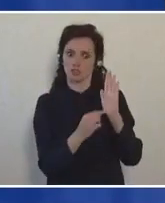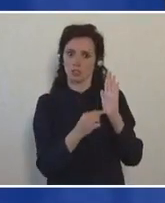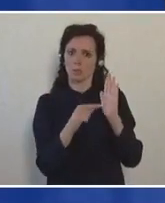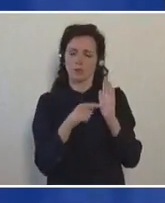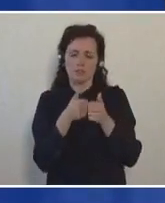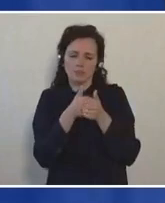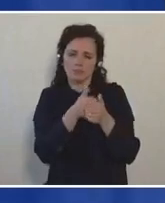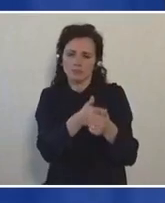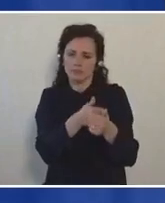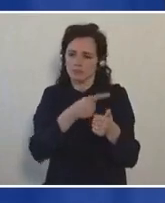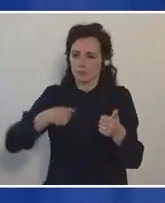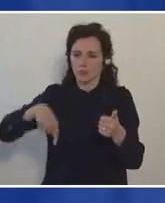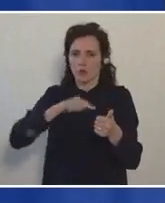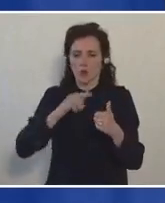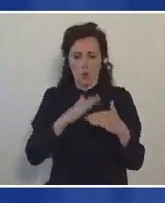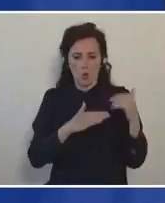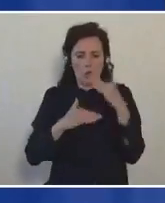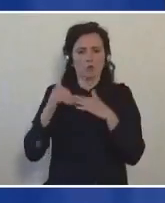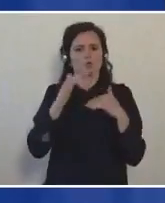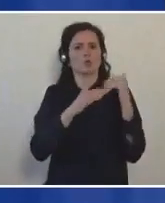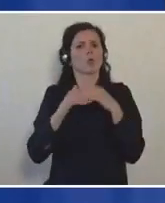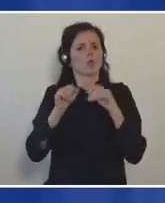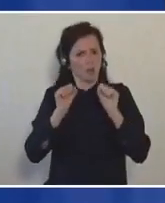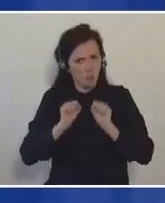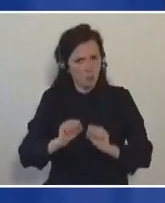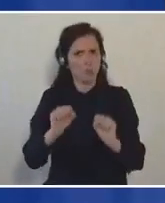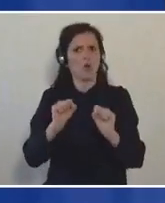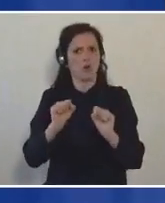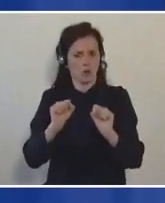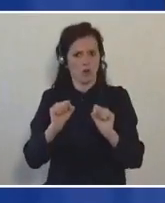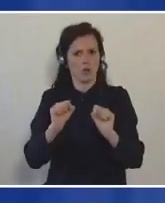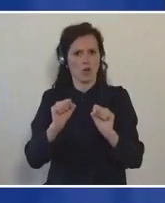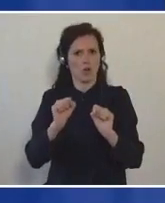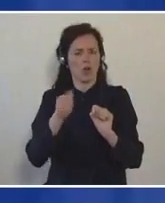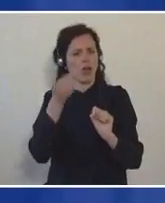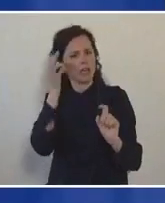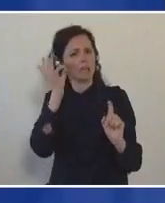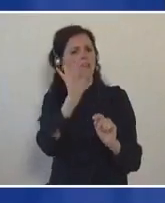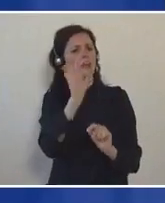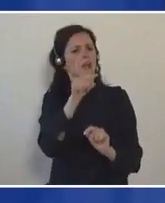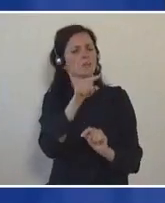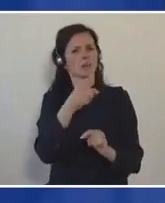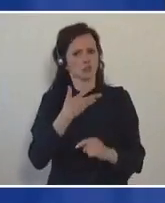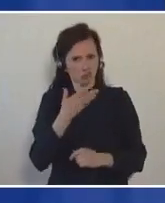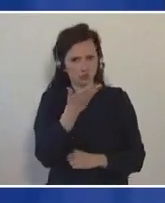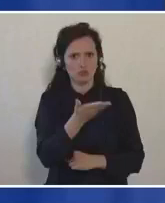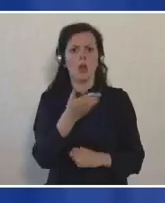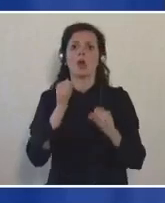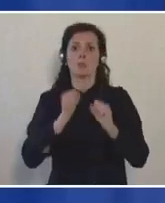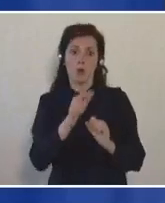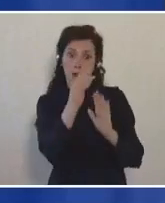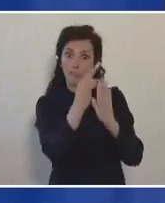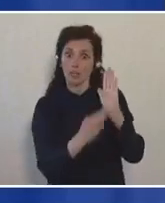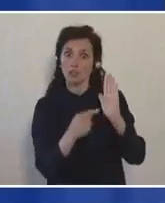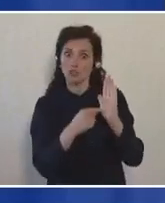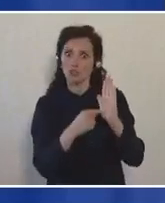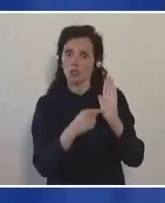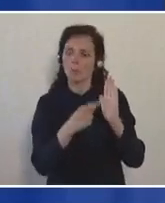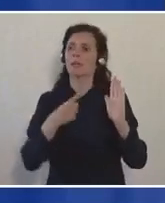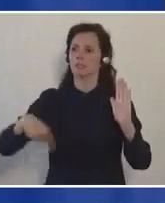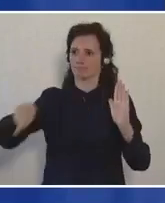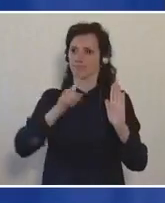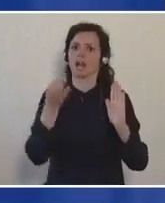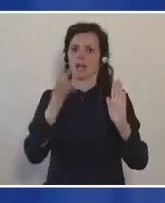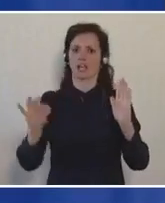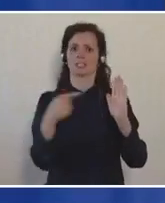principles, we can call for deliveries on these principles, and therefore I think this is a very important and